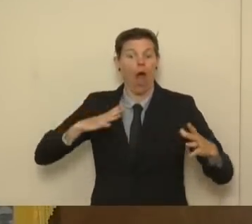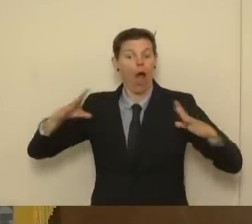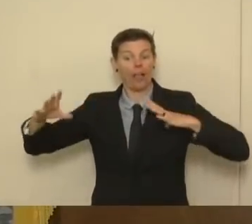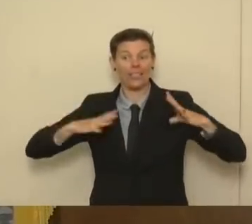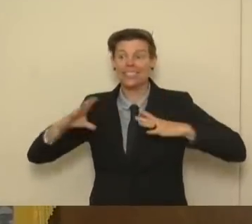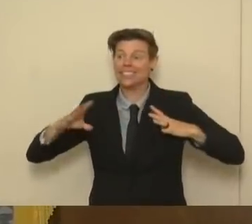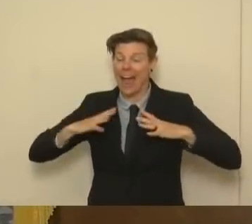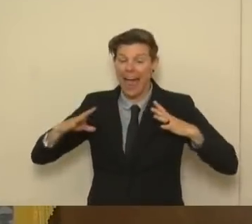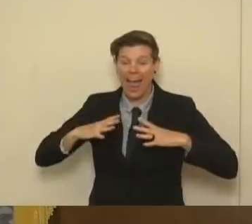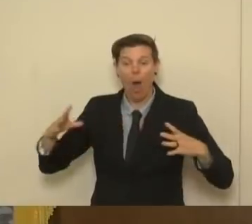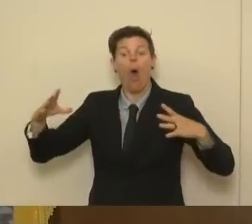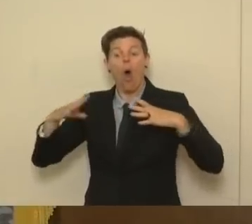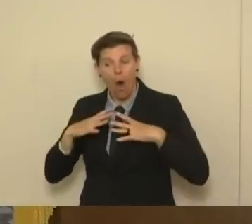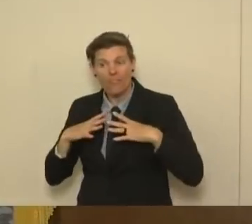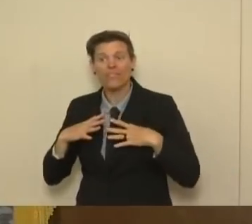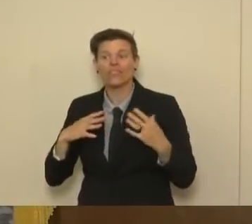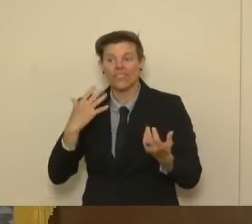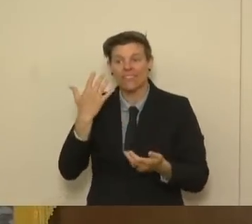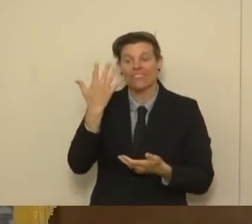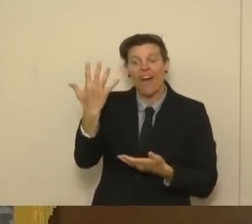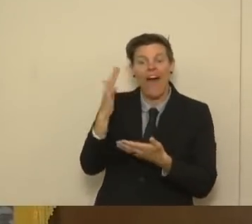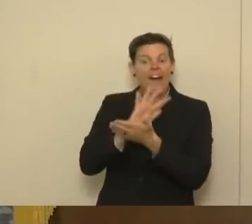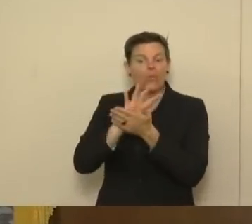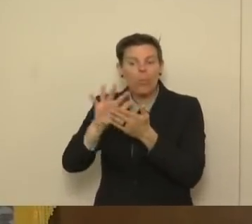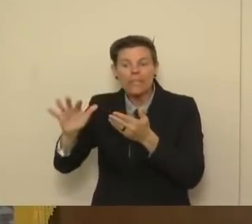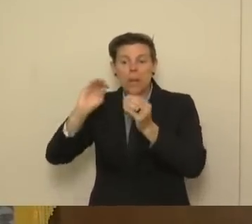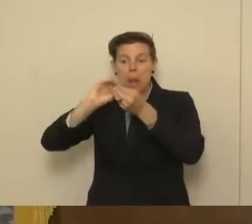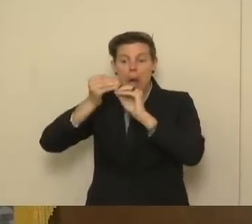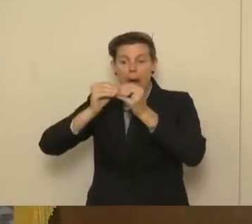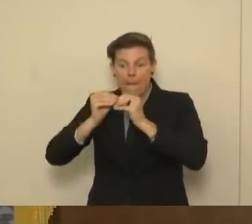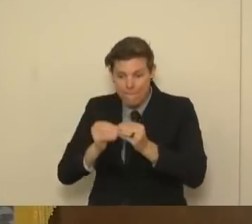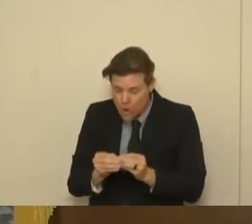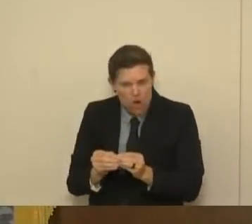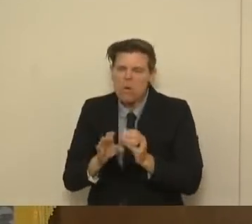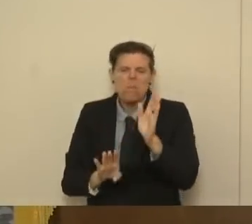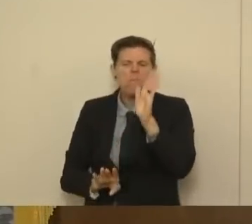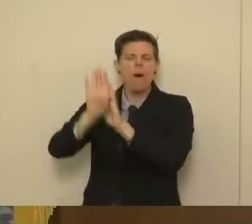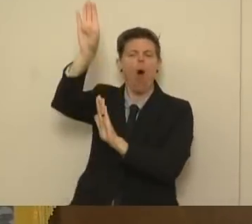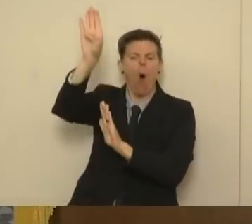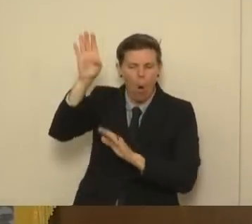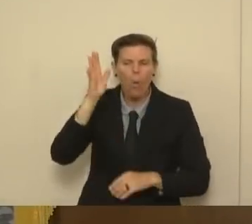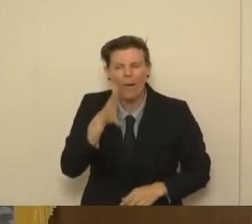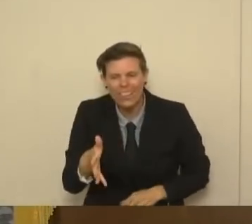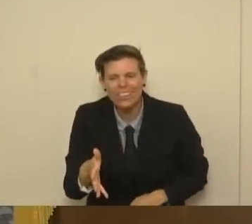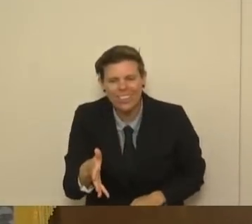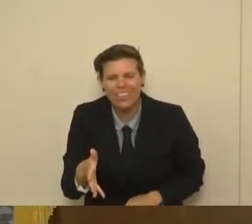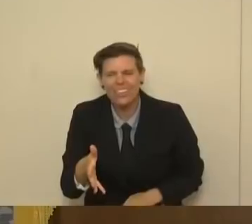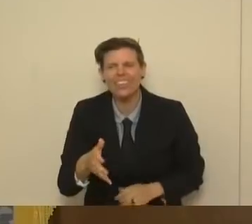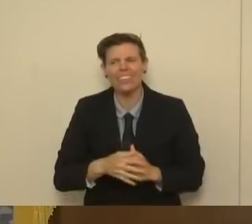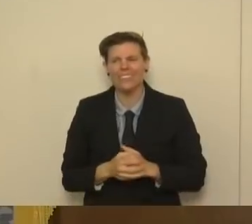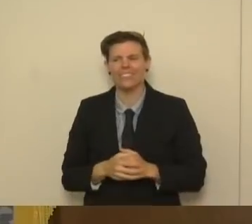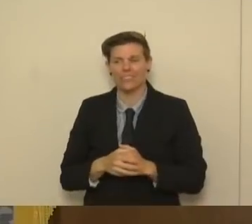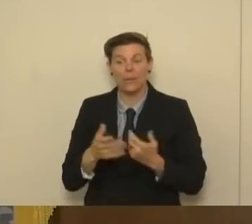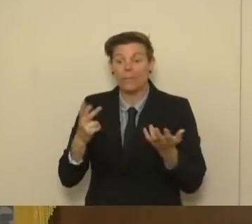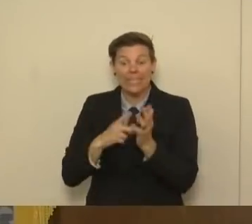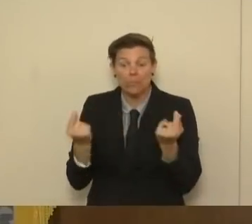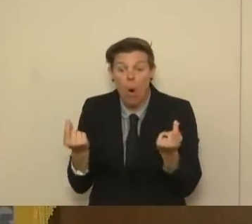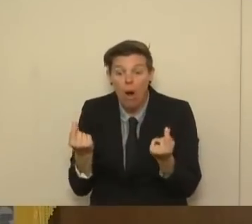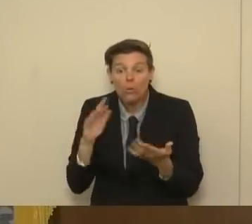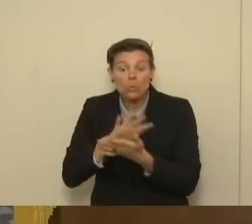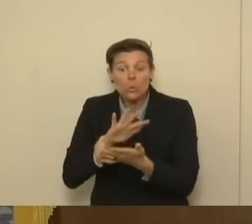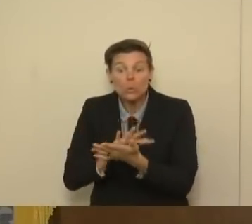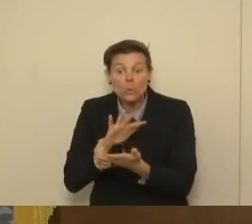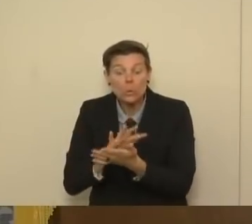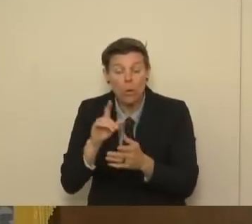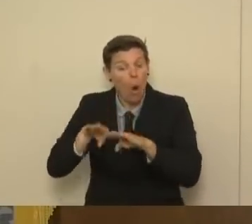do? That will create more risk to schools and will also bring in risk that we can't tolerate in places